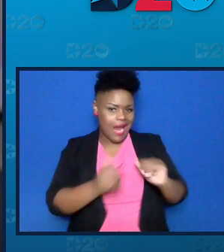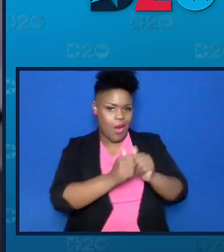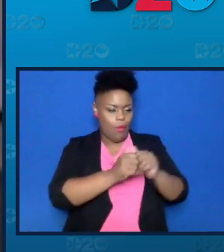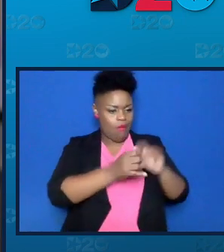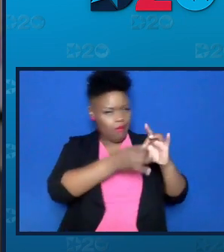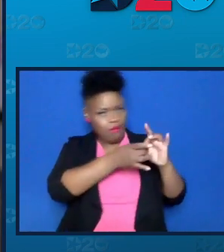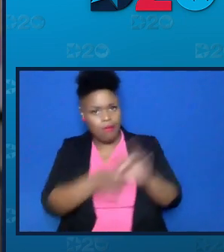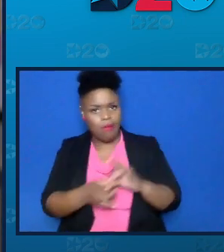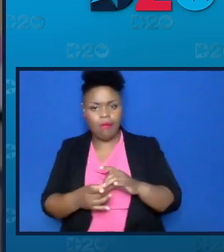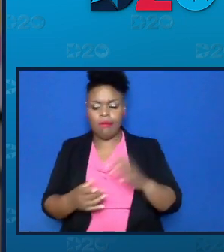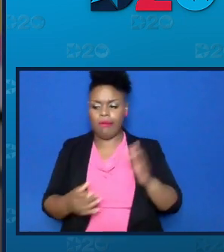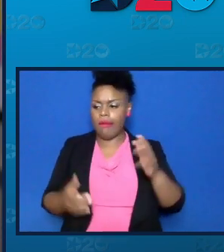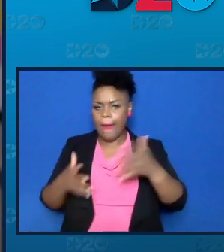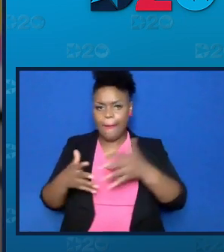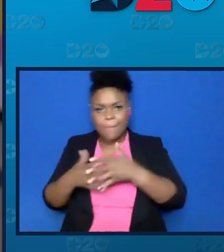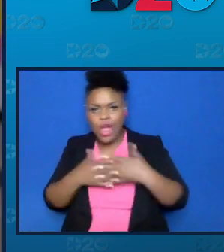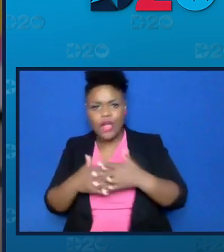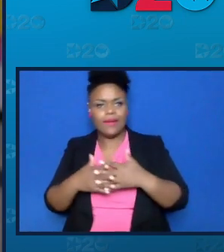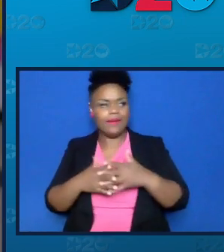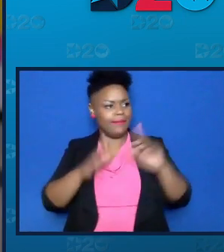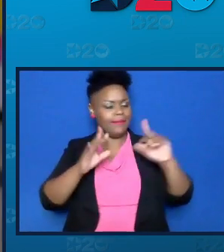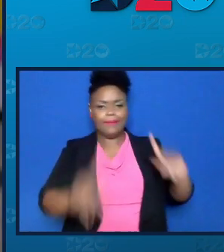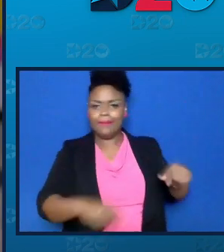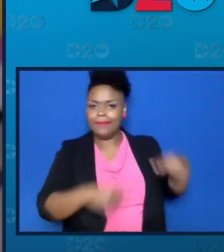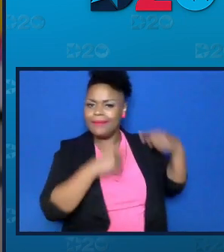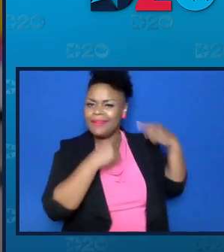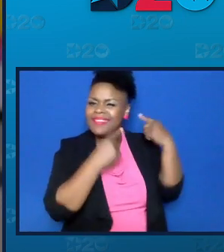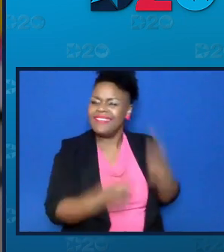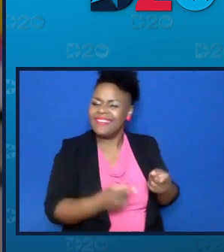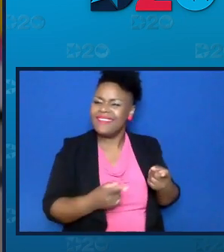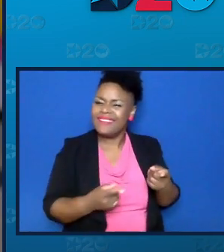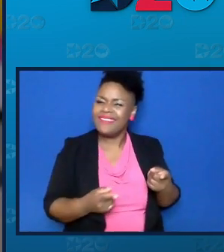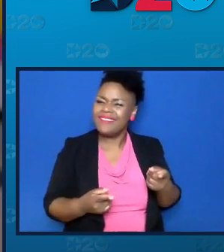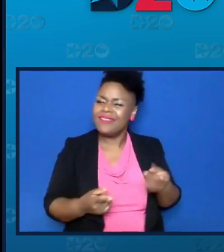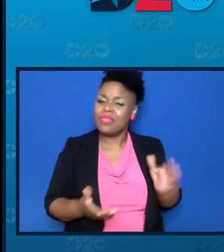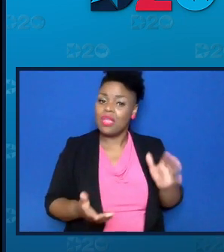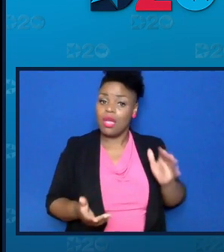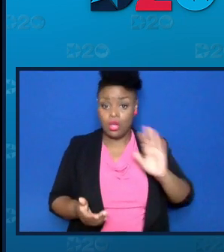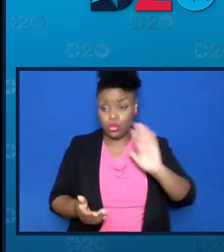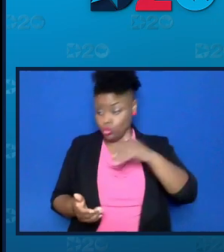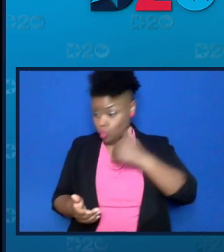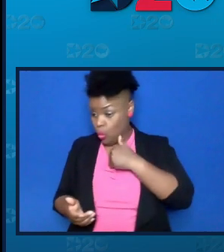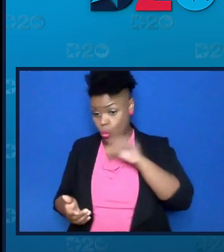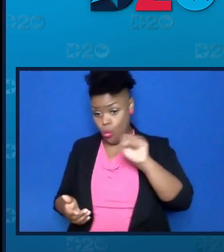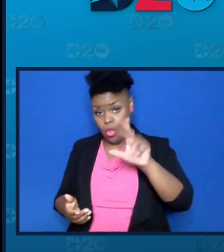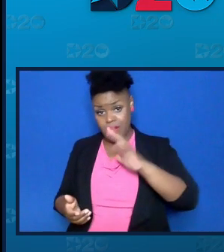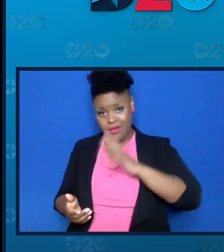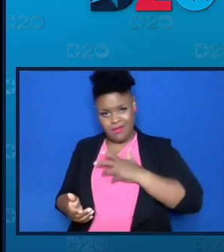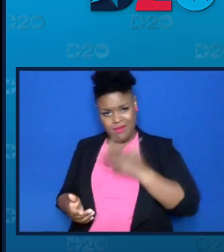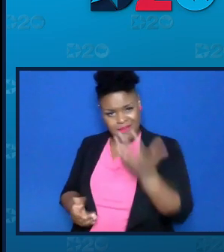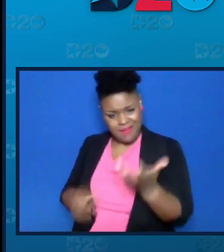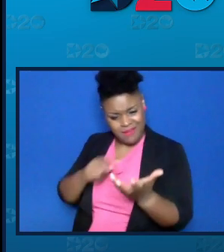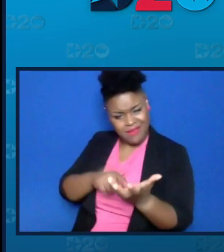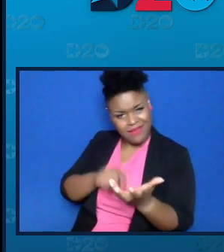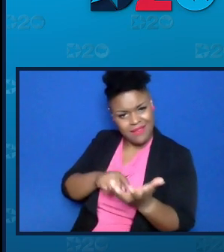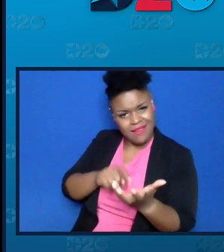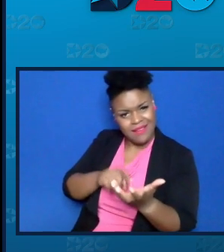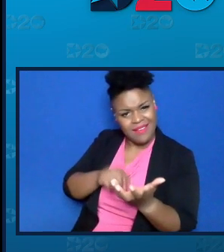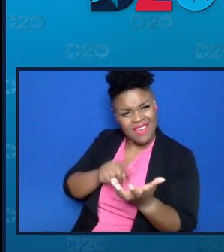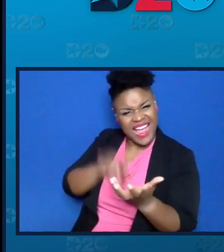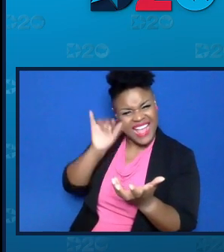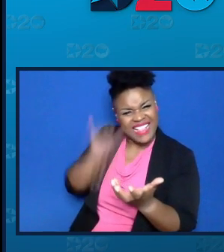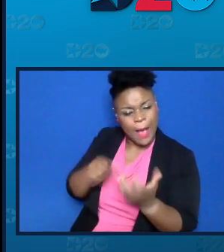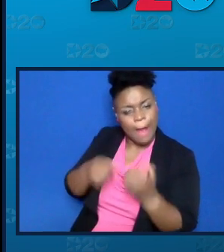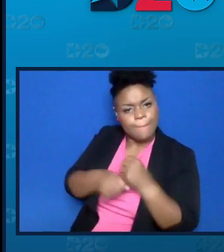the soul as the vital center, the core, the essence of existence. The soul is what makes us,